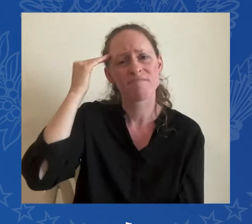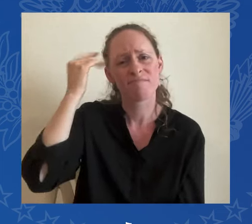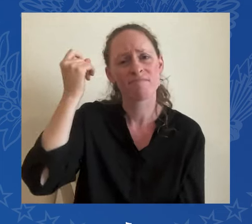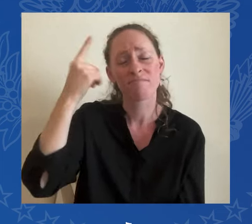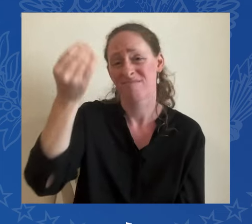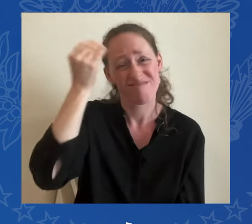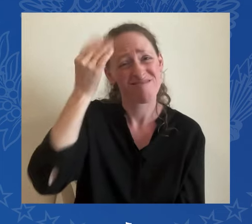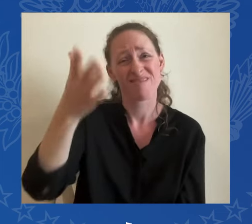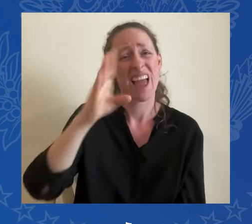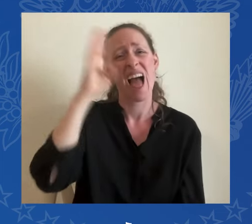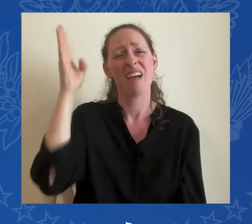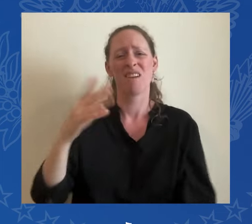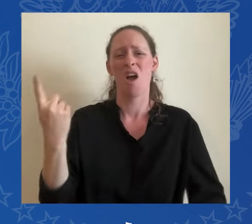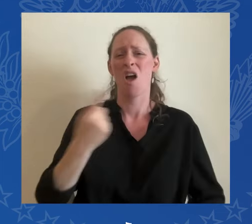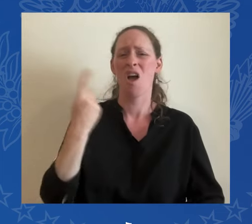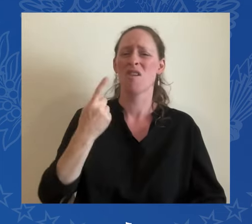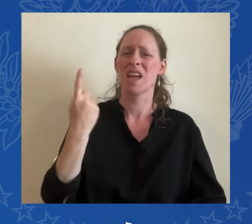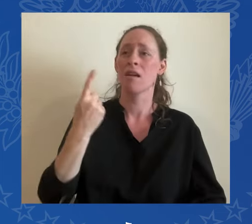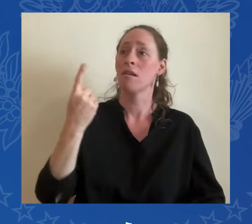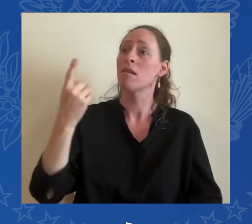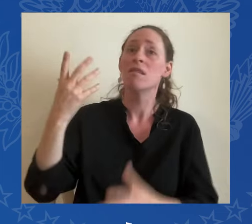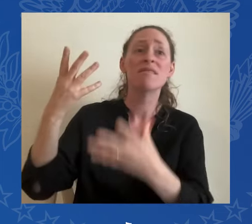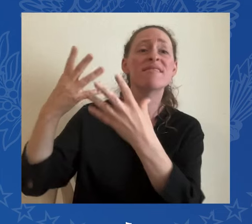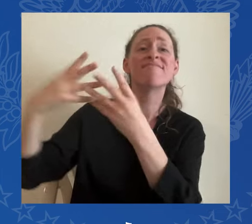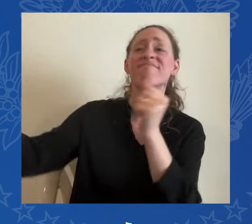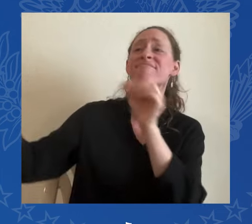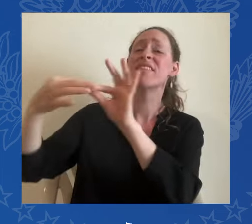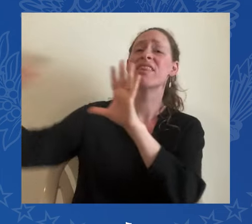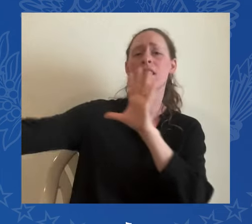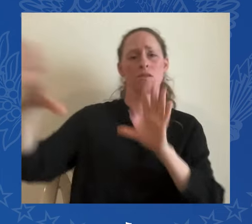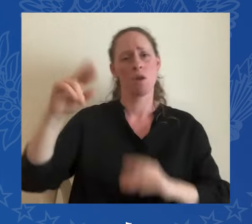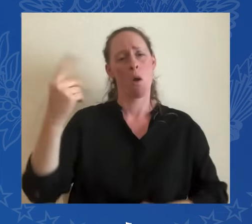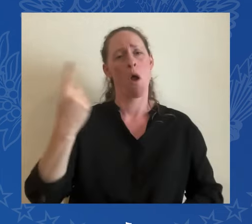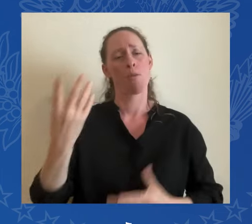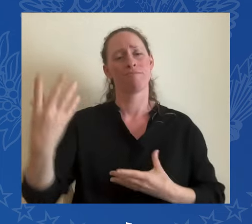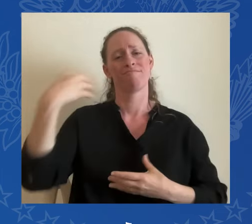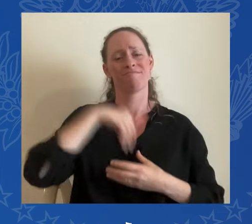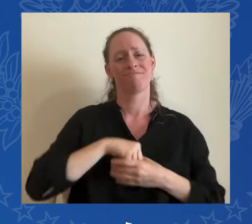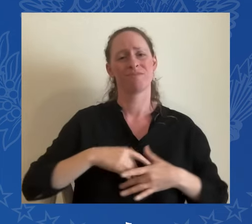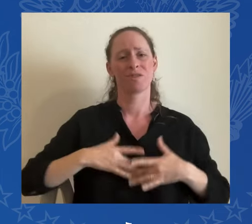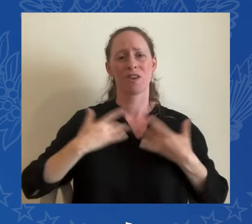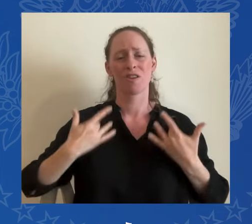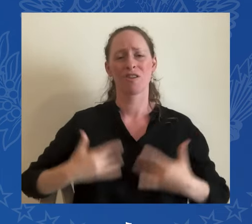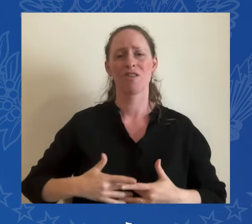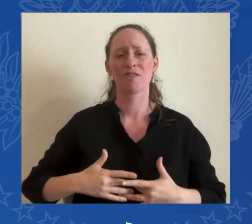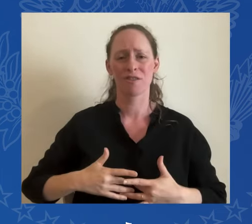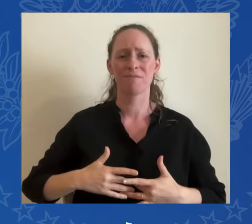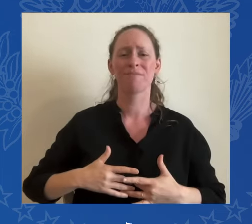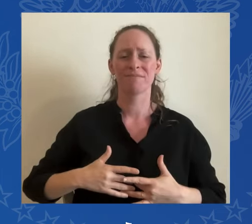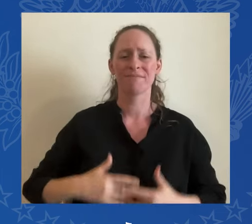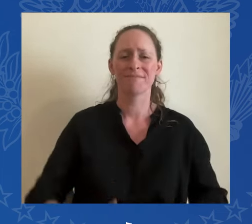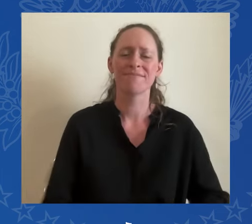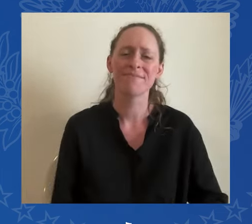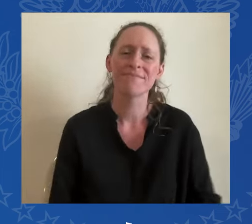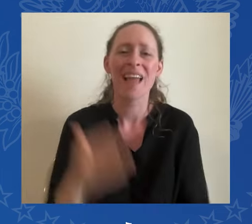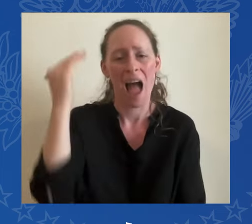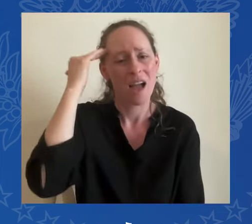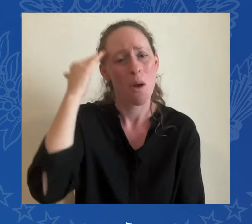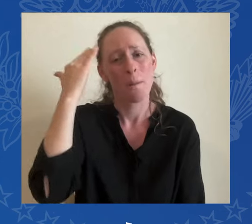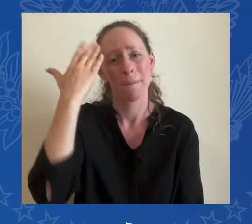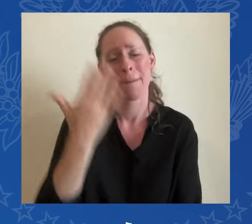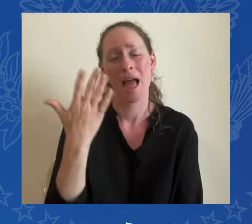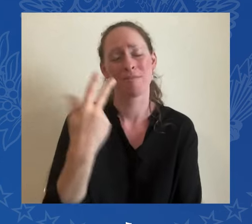And I know this as well. As unbelievable as it sounds, I promise you, a day will come when you